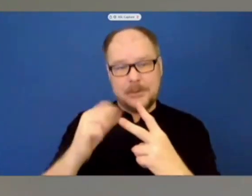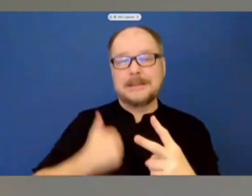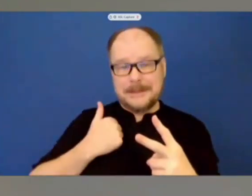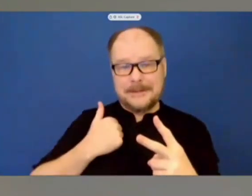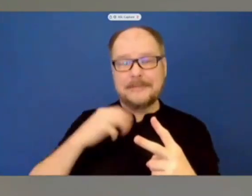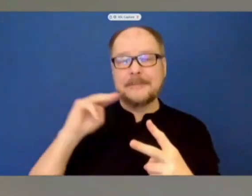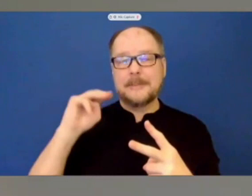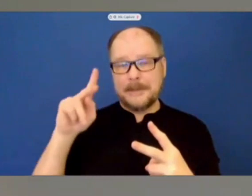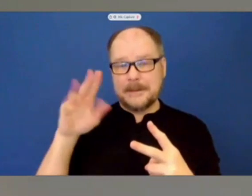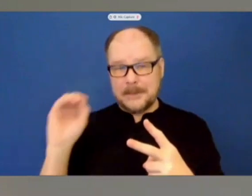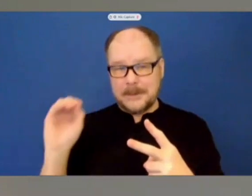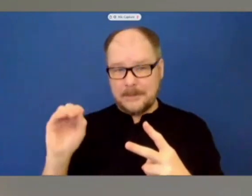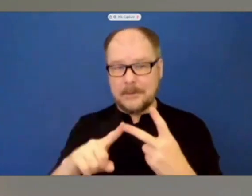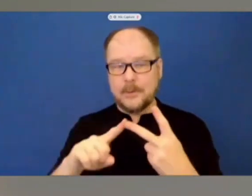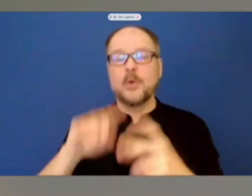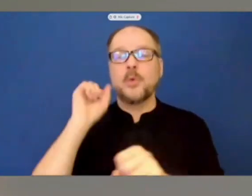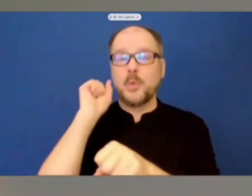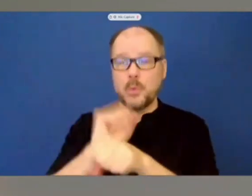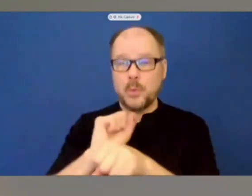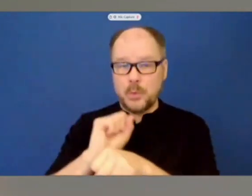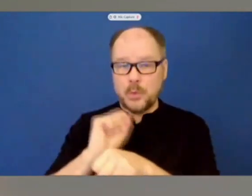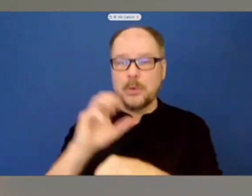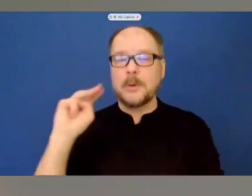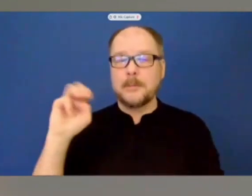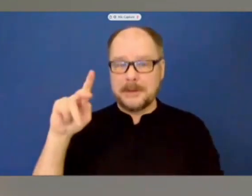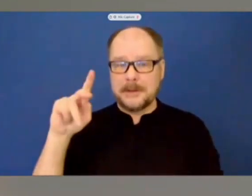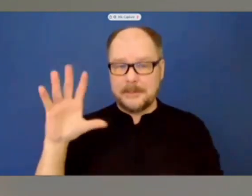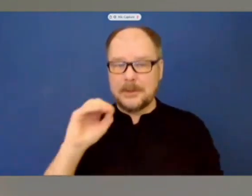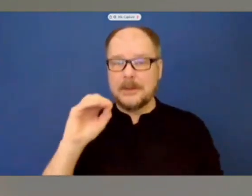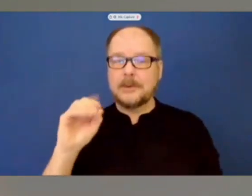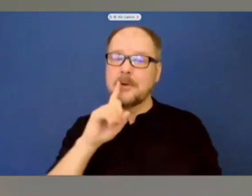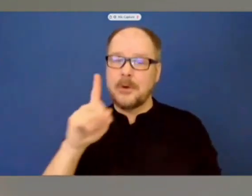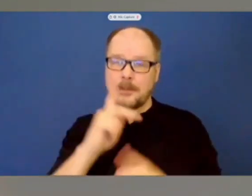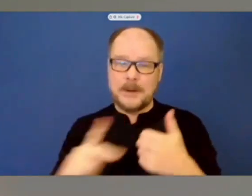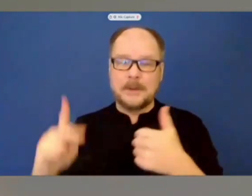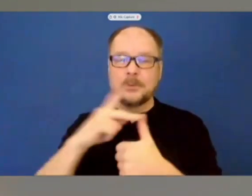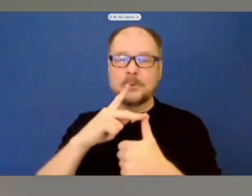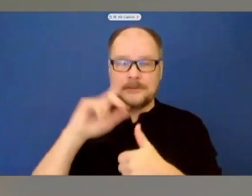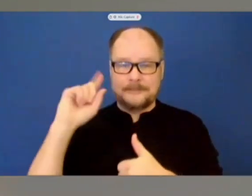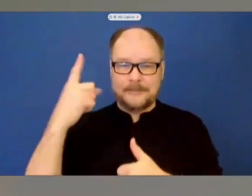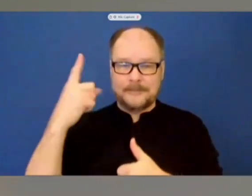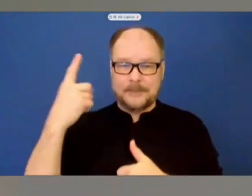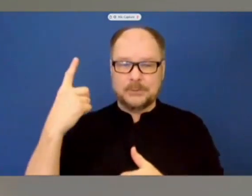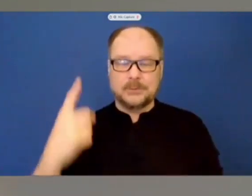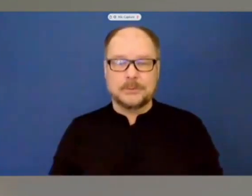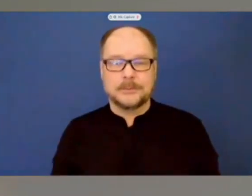both are prioritized for our vaccines.